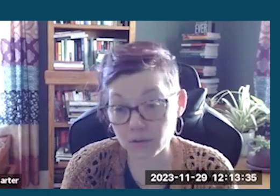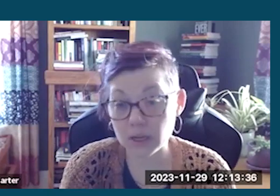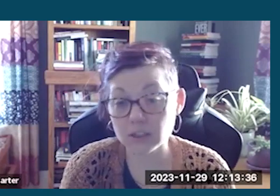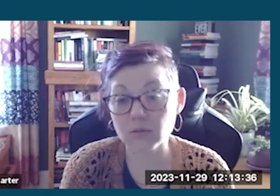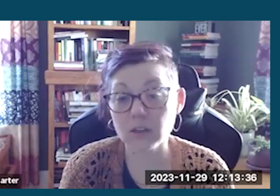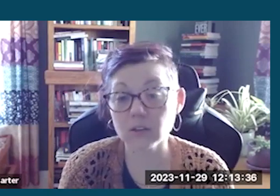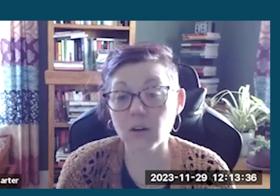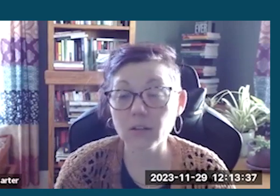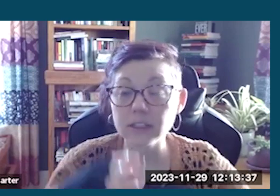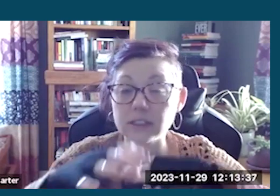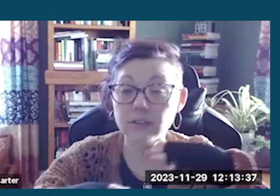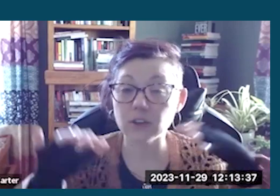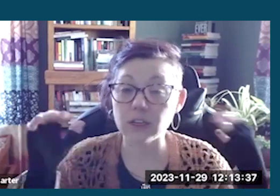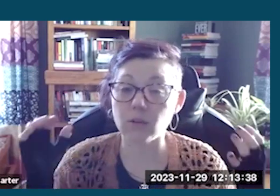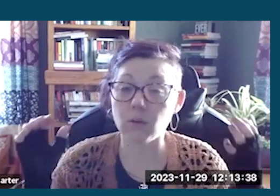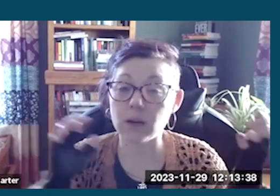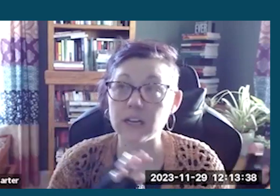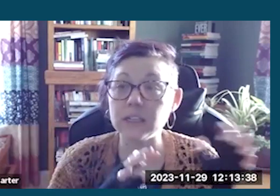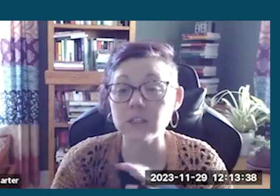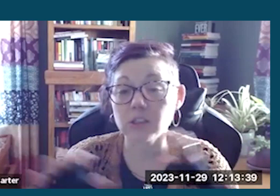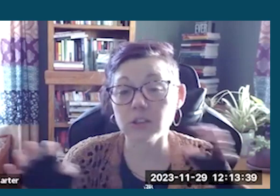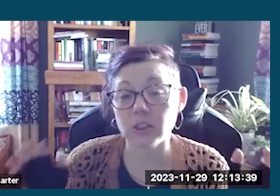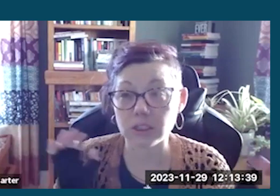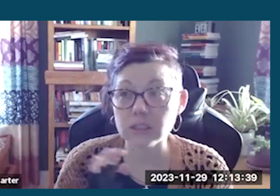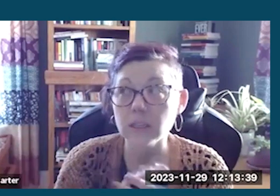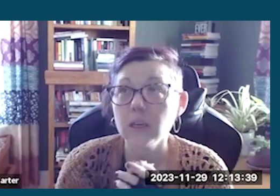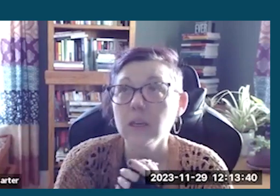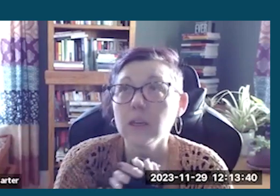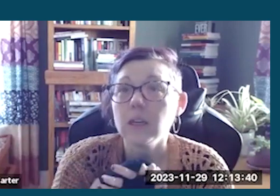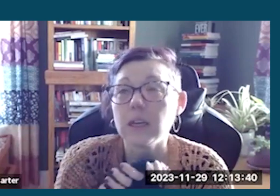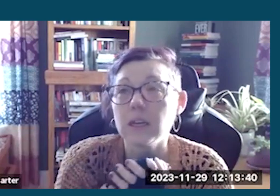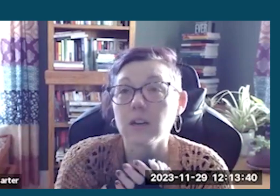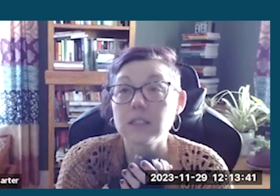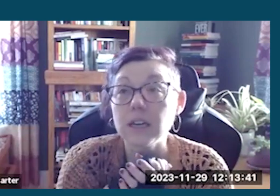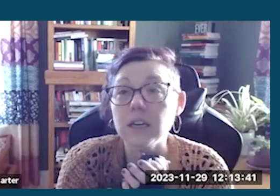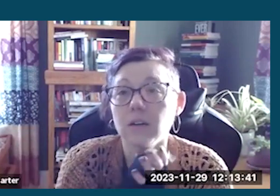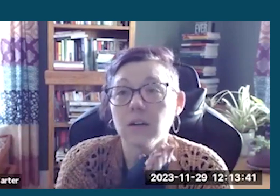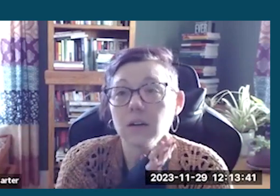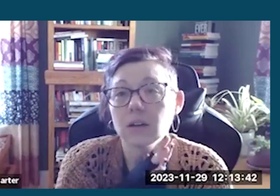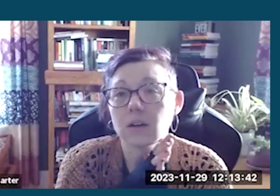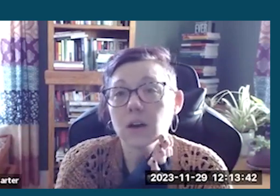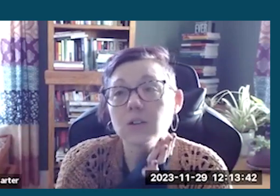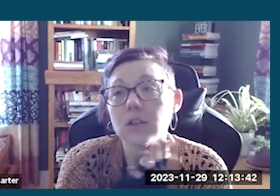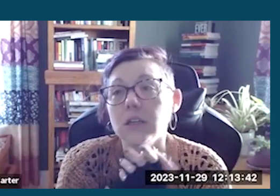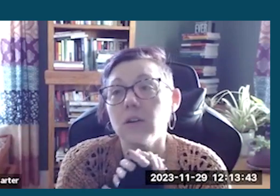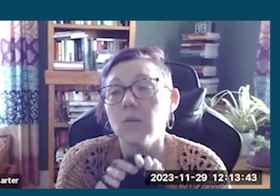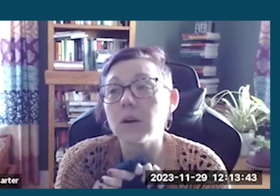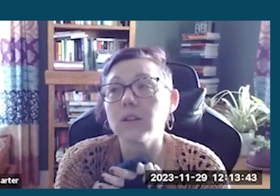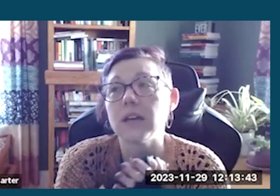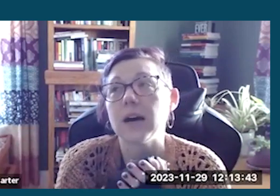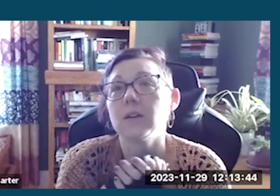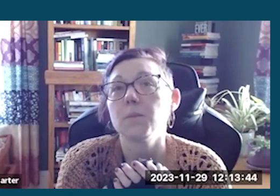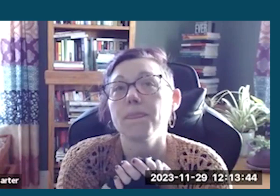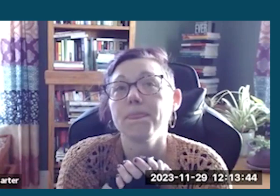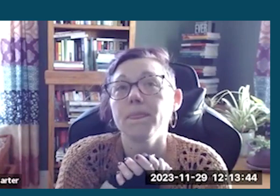the government. So there's all these different kind of institutions in our state, in our country, in our